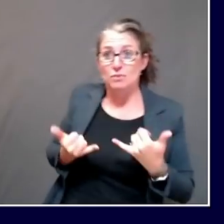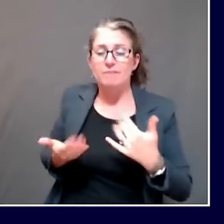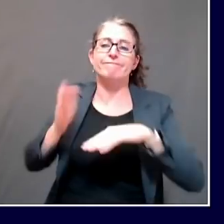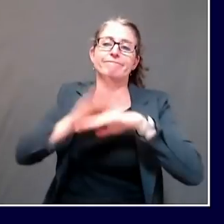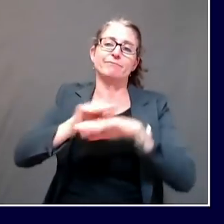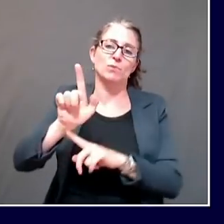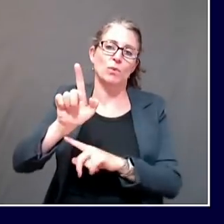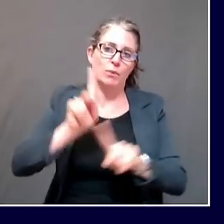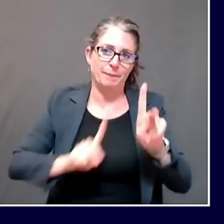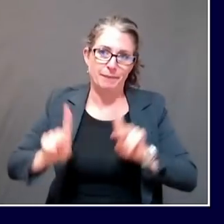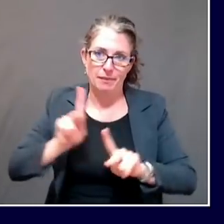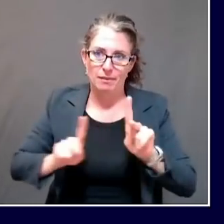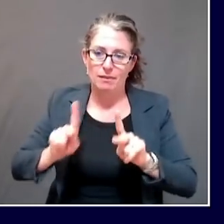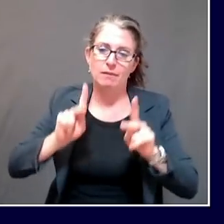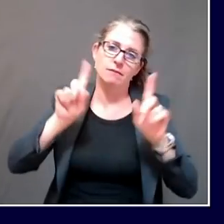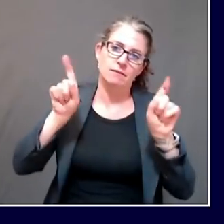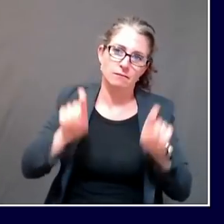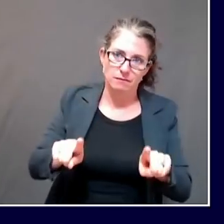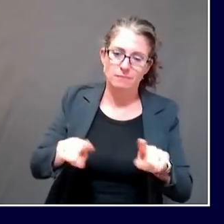those cases,